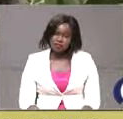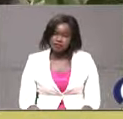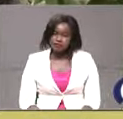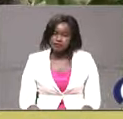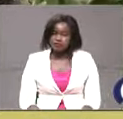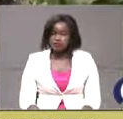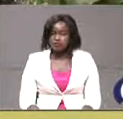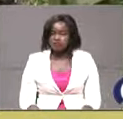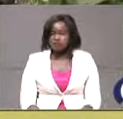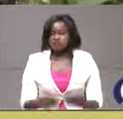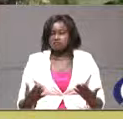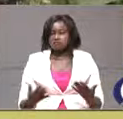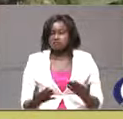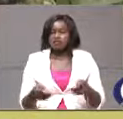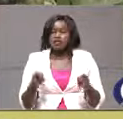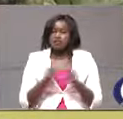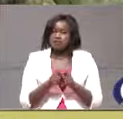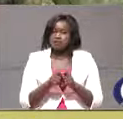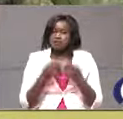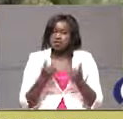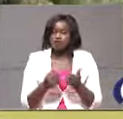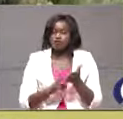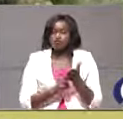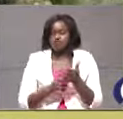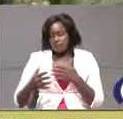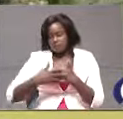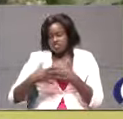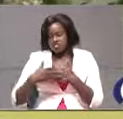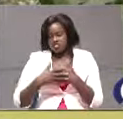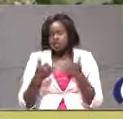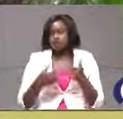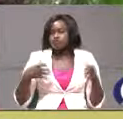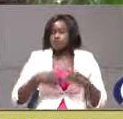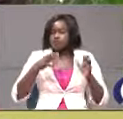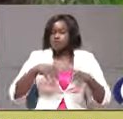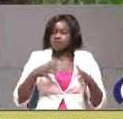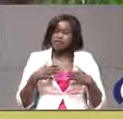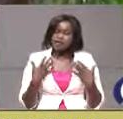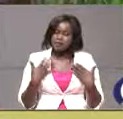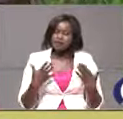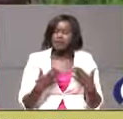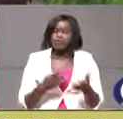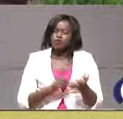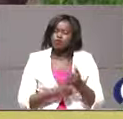this time we use those machines and the farmers are very happy.